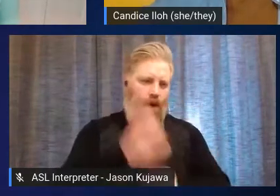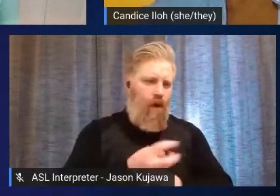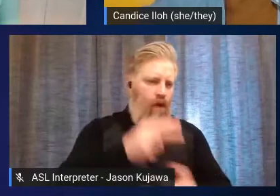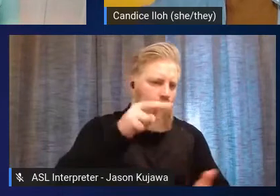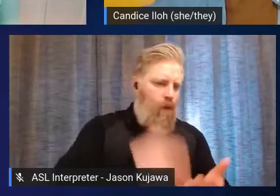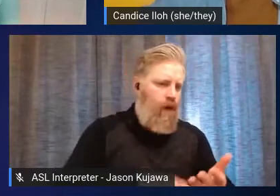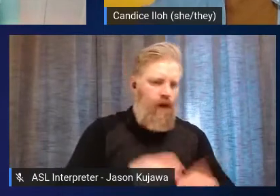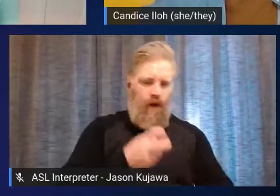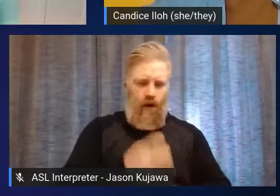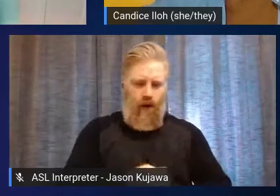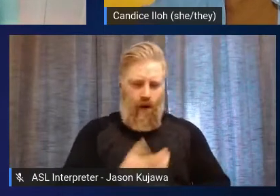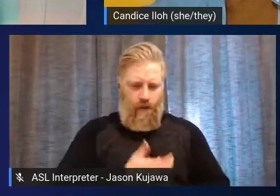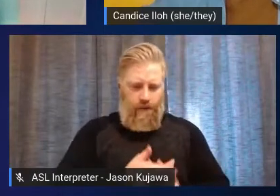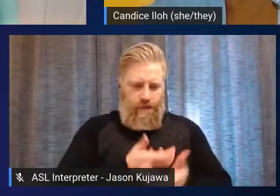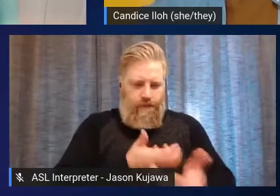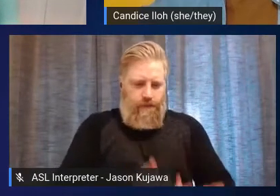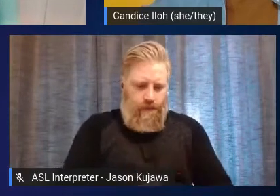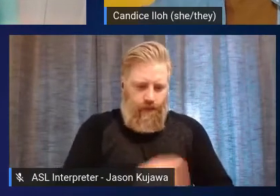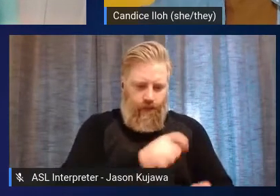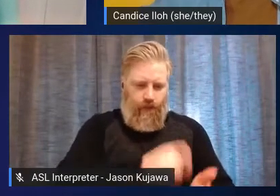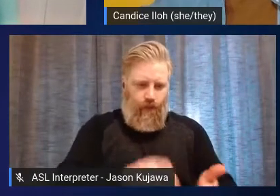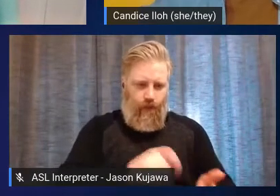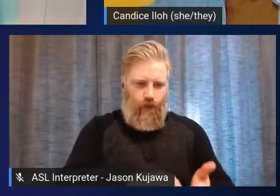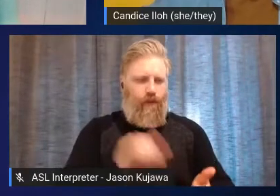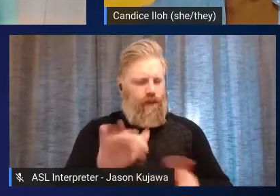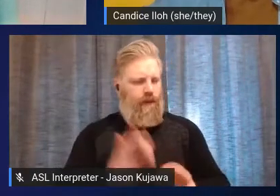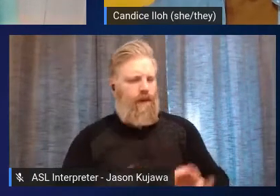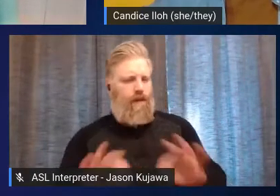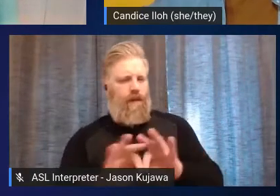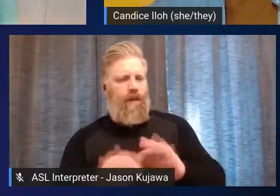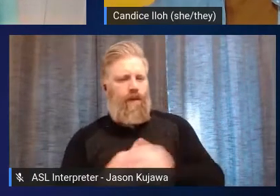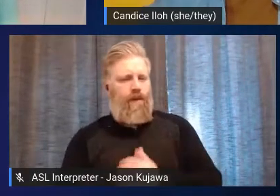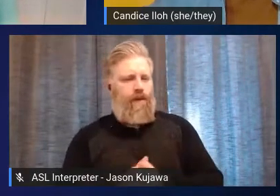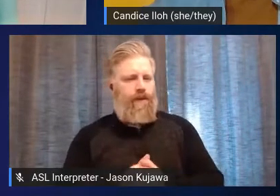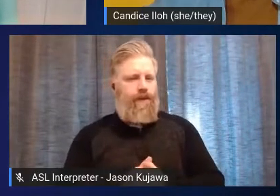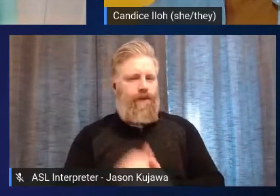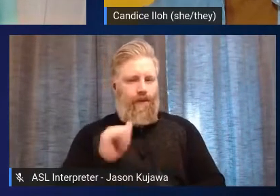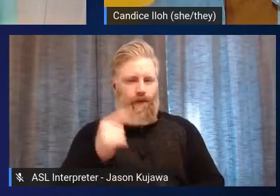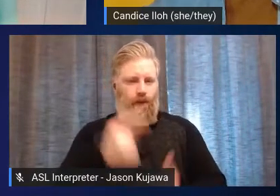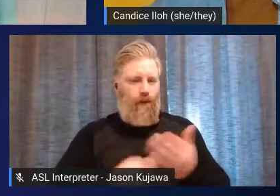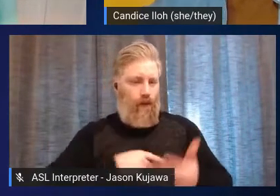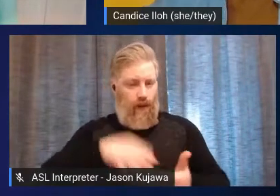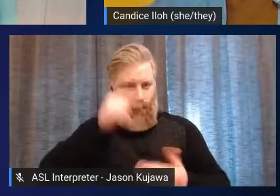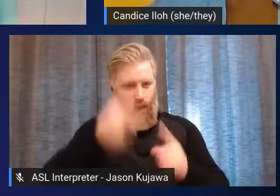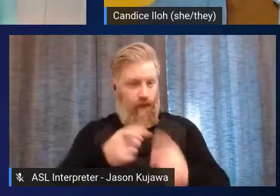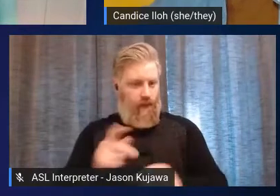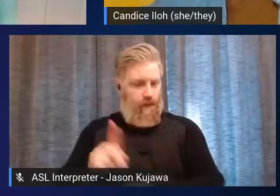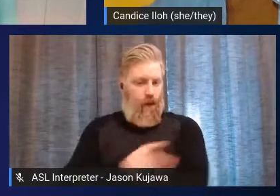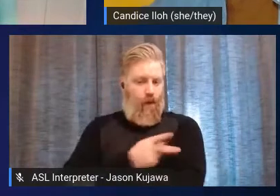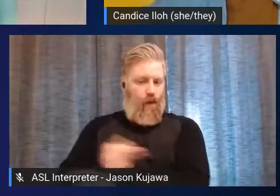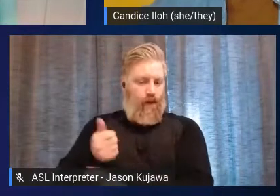write is really important. Like that's what I learned from just even becoming a poet is like,